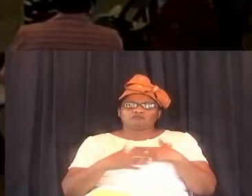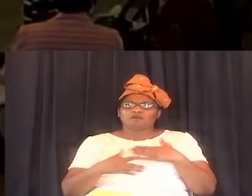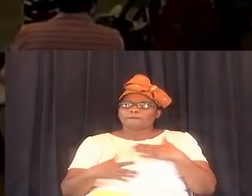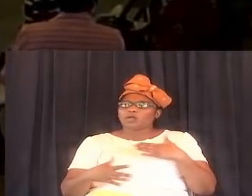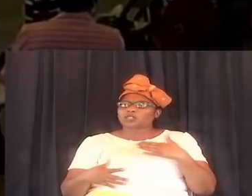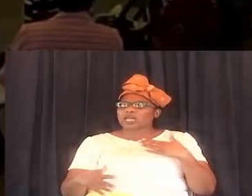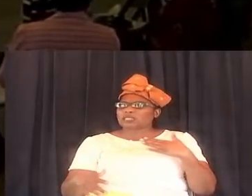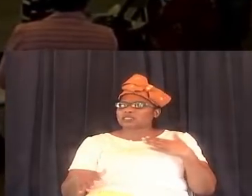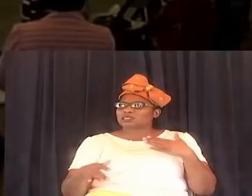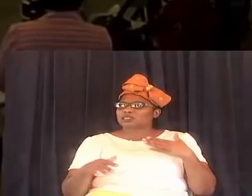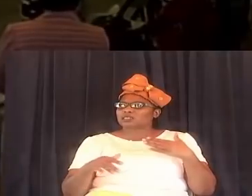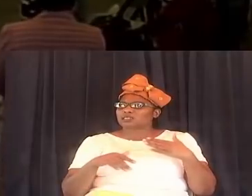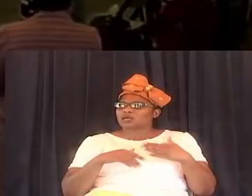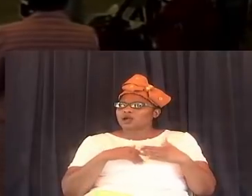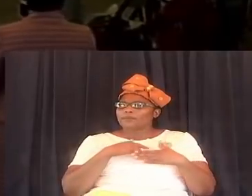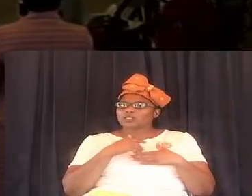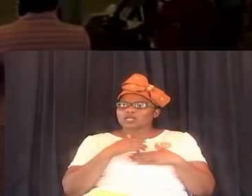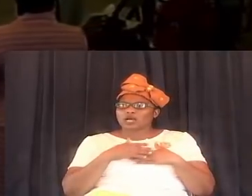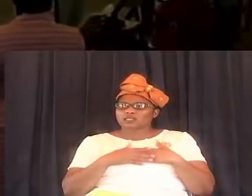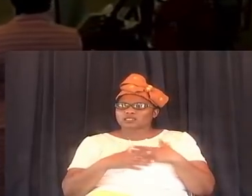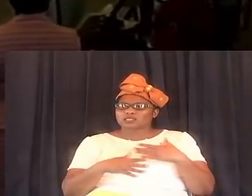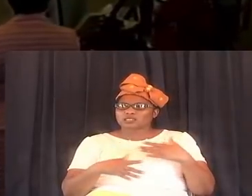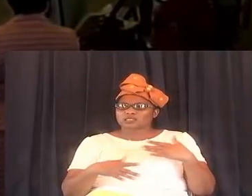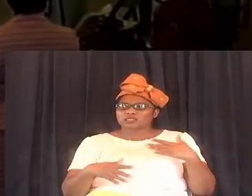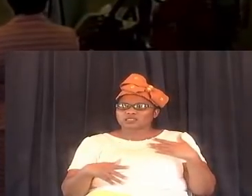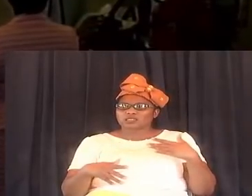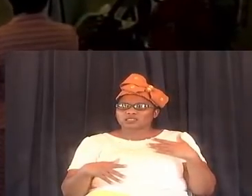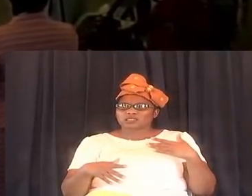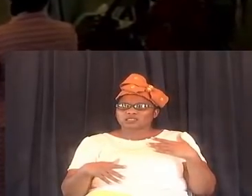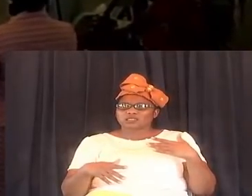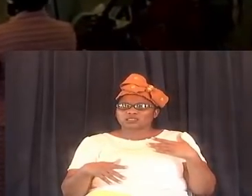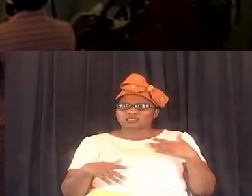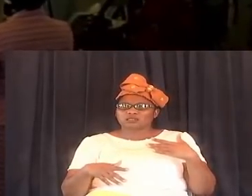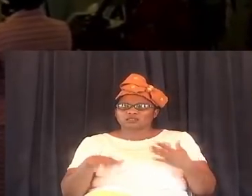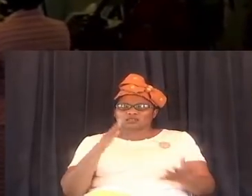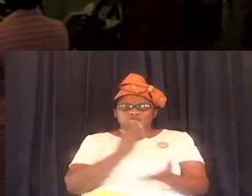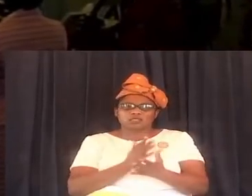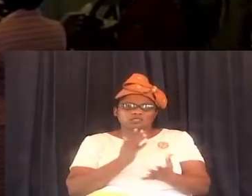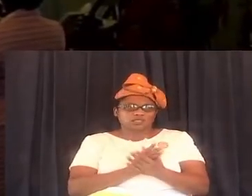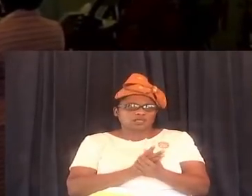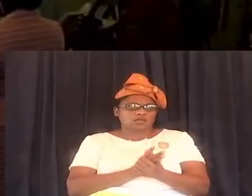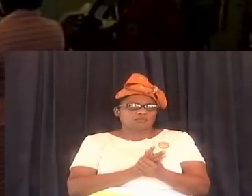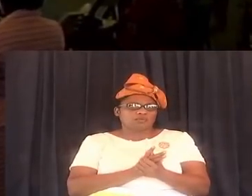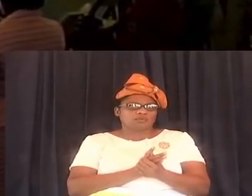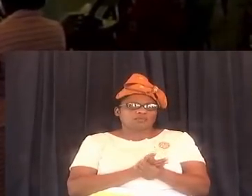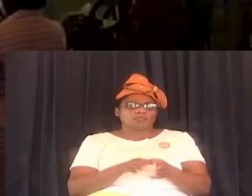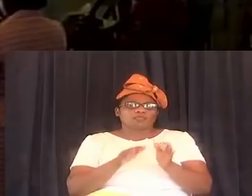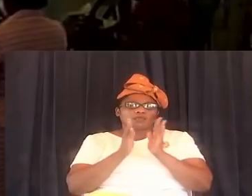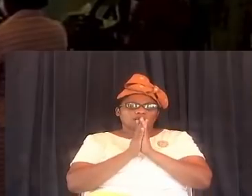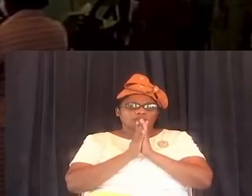Sister Marjorie is asking for prayer, just to pray for her, Sister Marjorie.